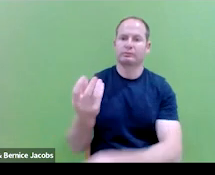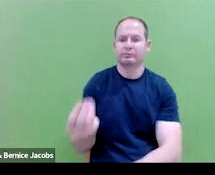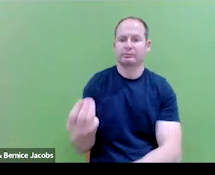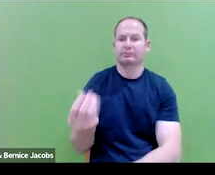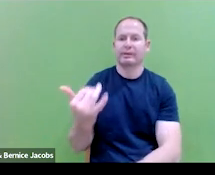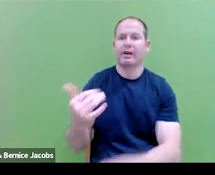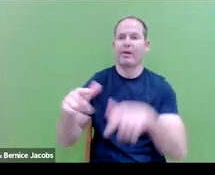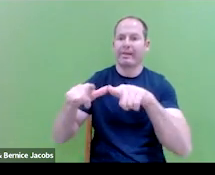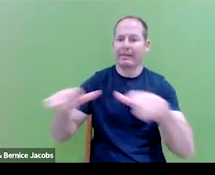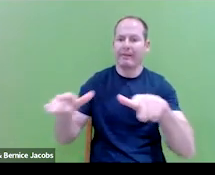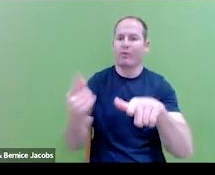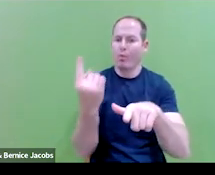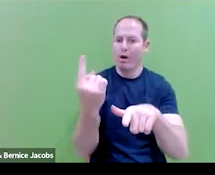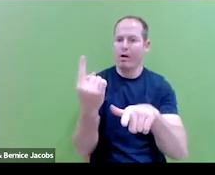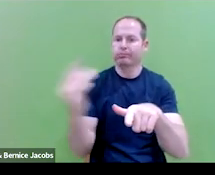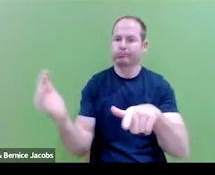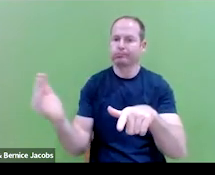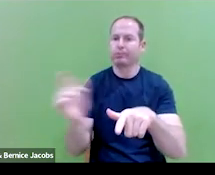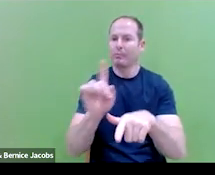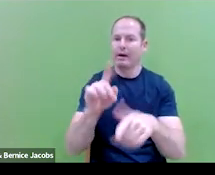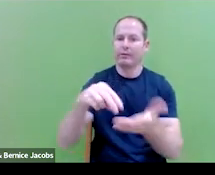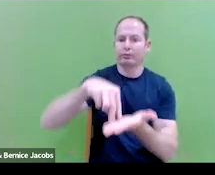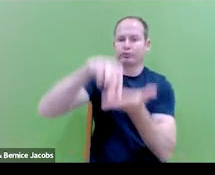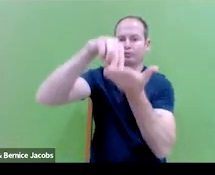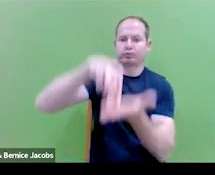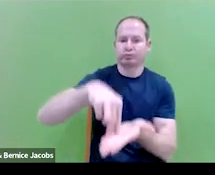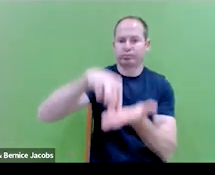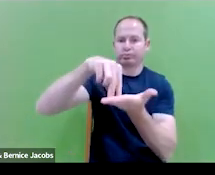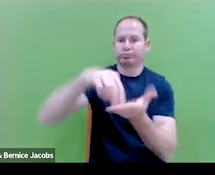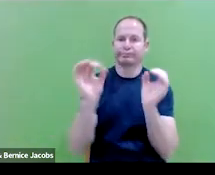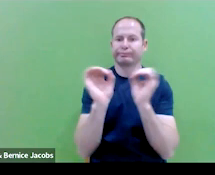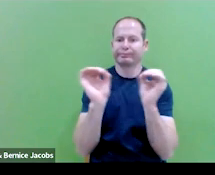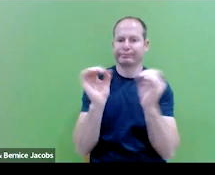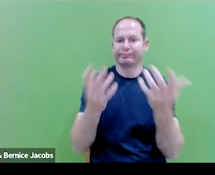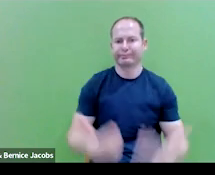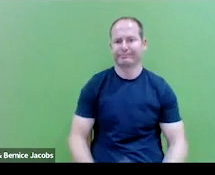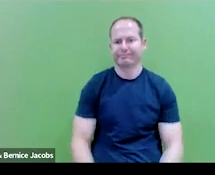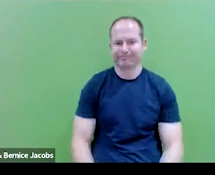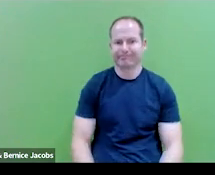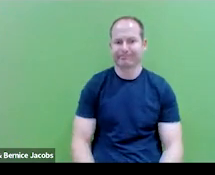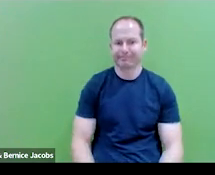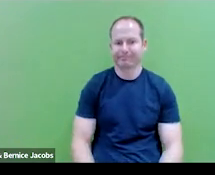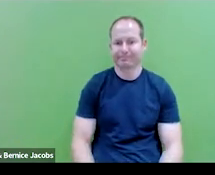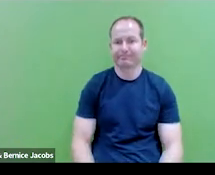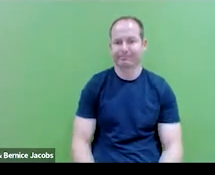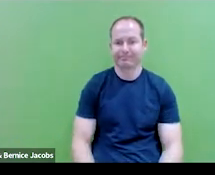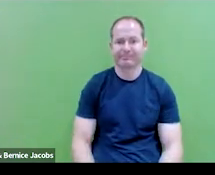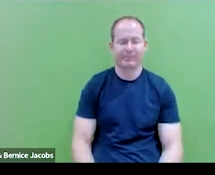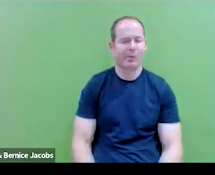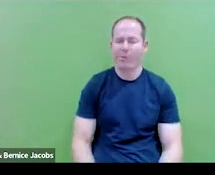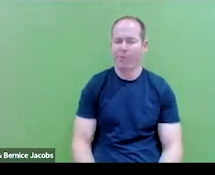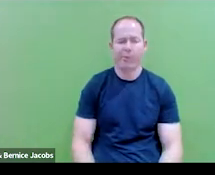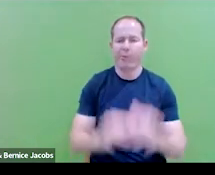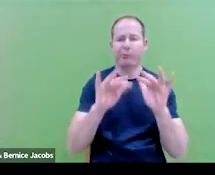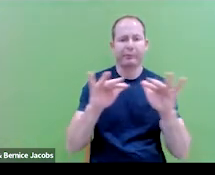first floor in the back, but there's no lift in the building. Yeah. So it's an absolute lack of